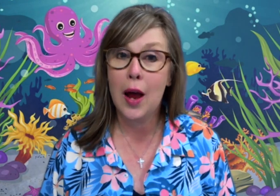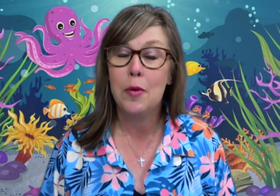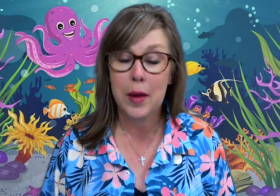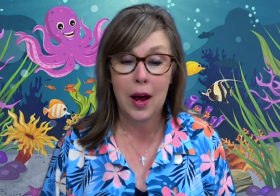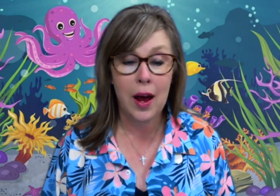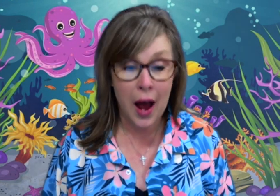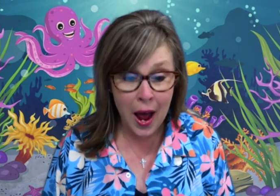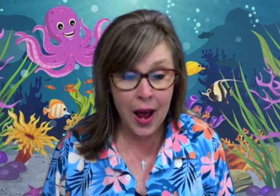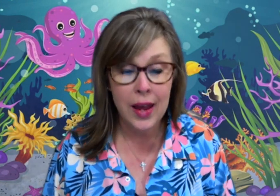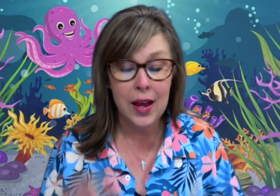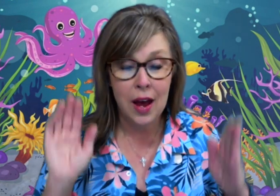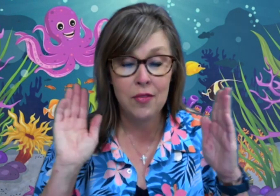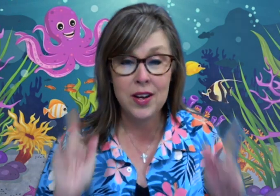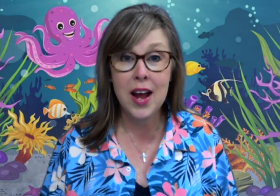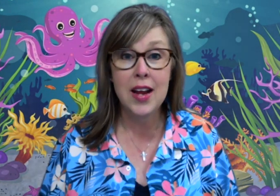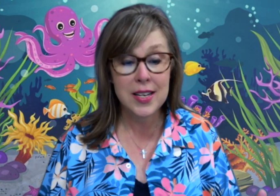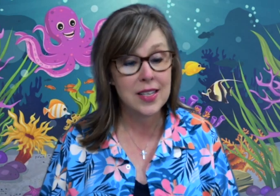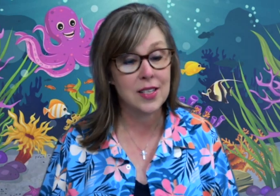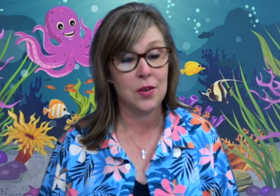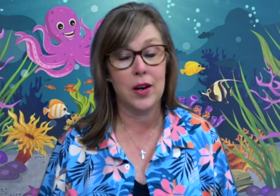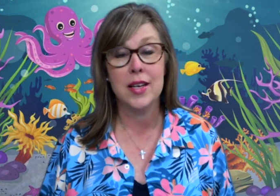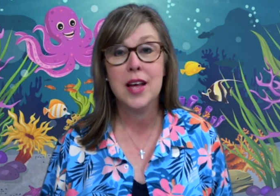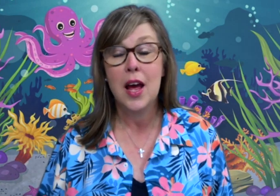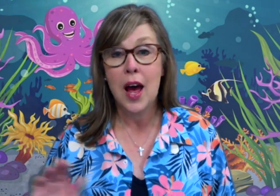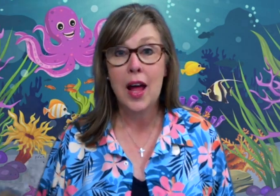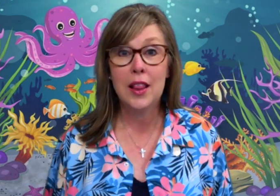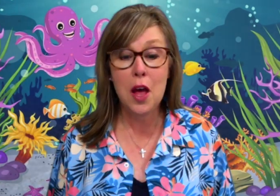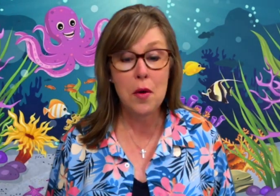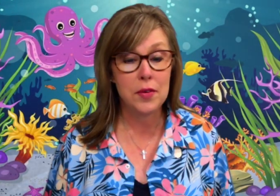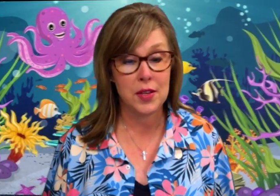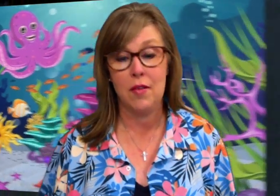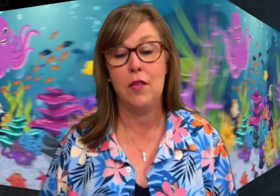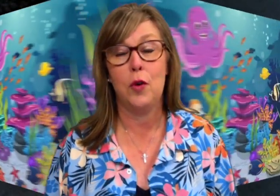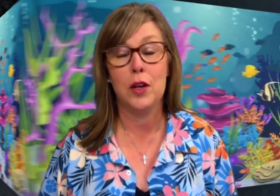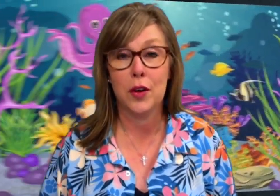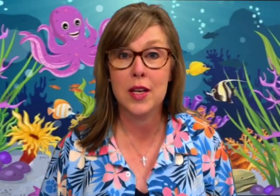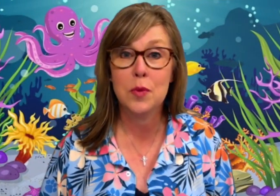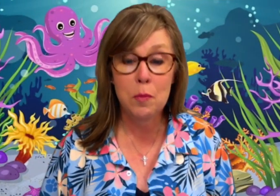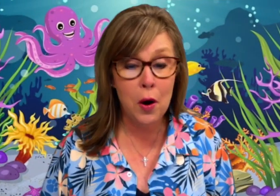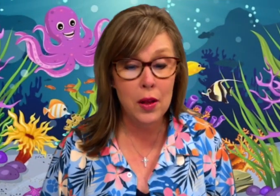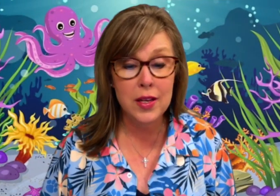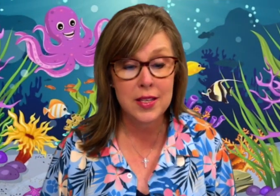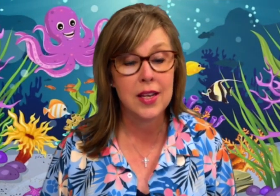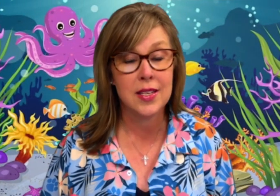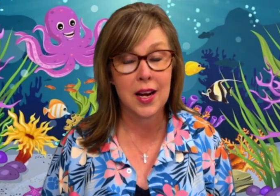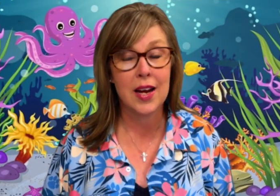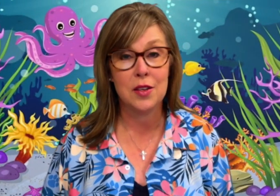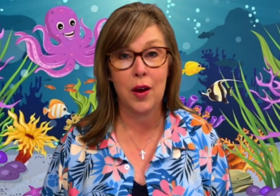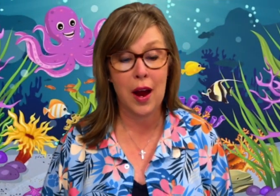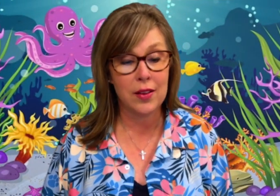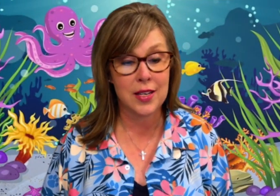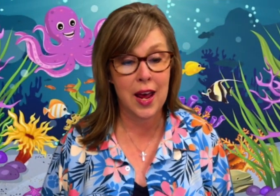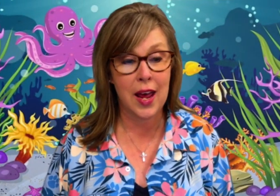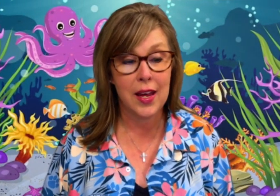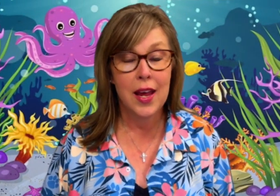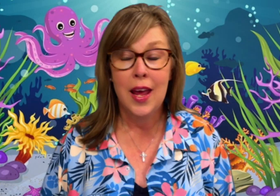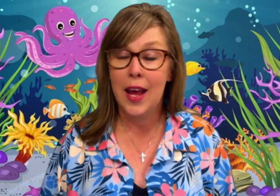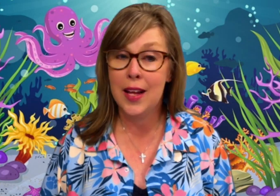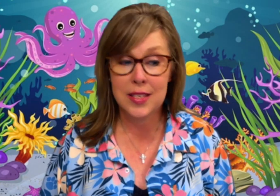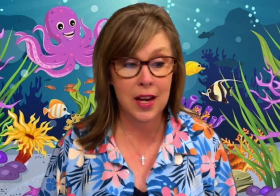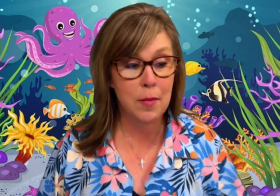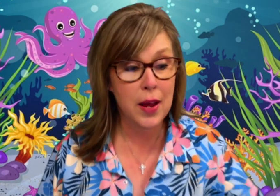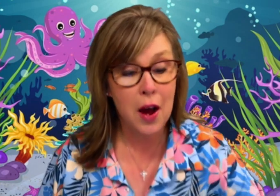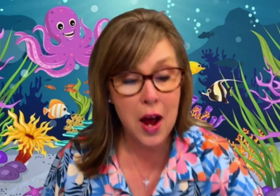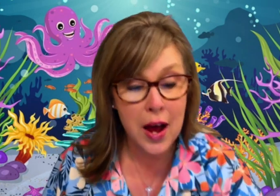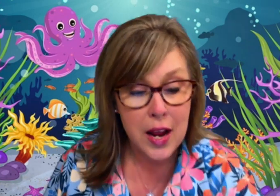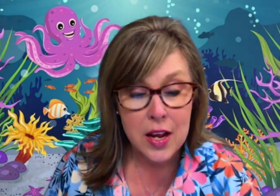Our high will be a high of 96 degrees, a low of 74 degrees with partly sunny skies throughout the day.